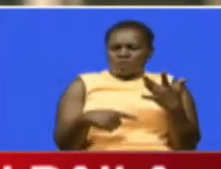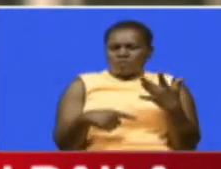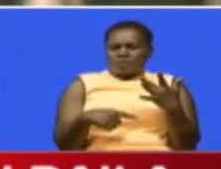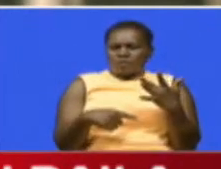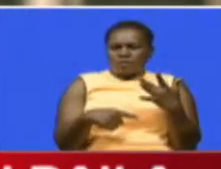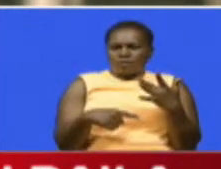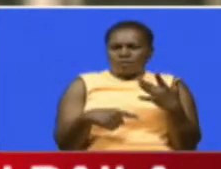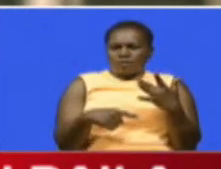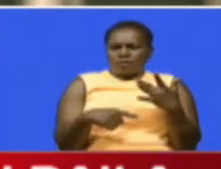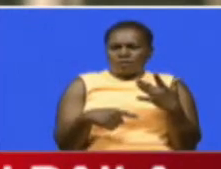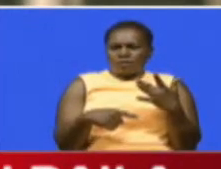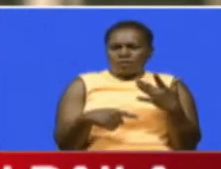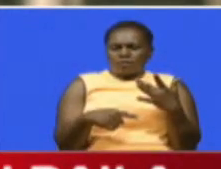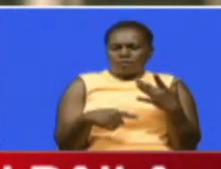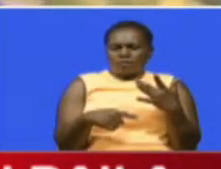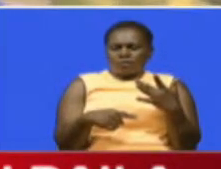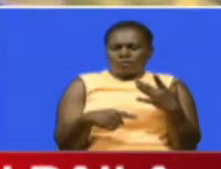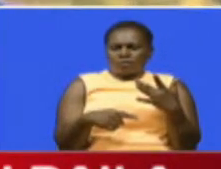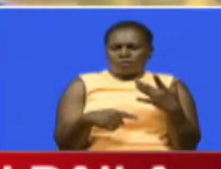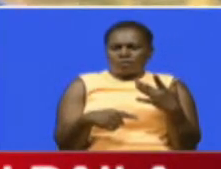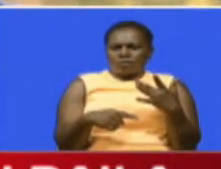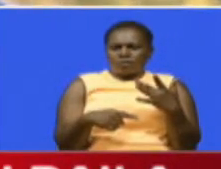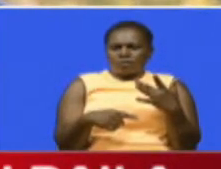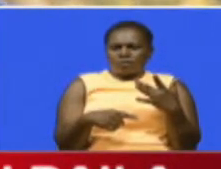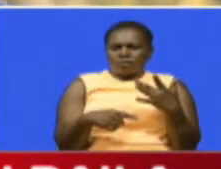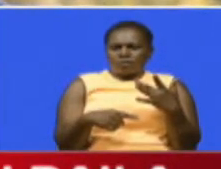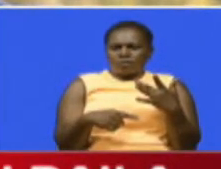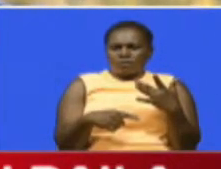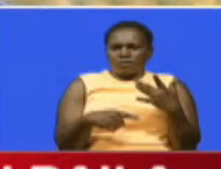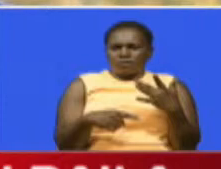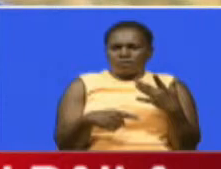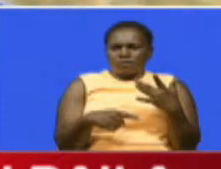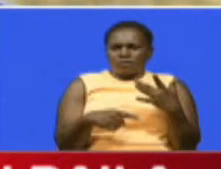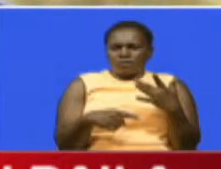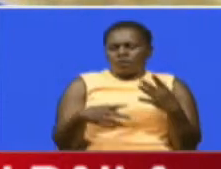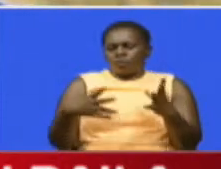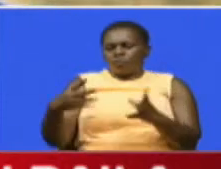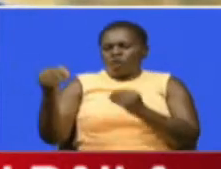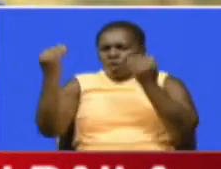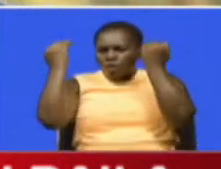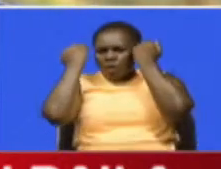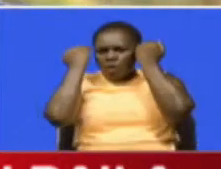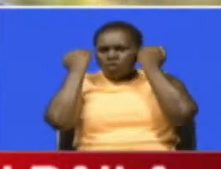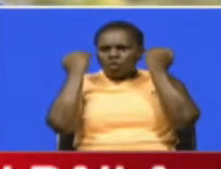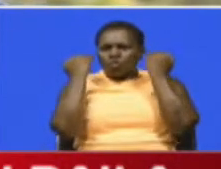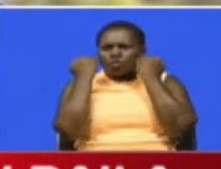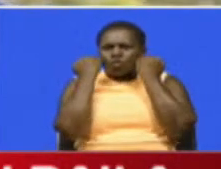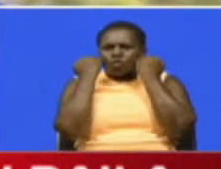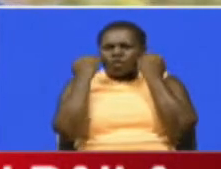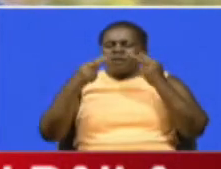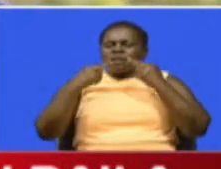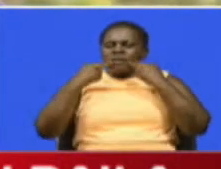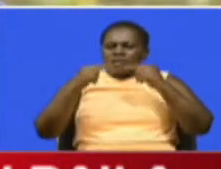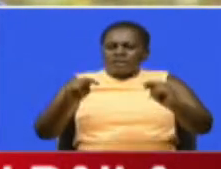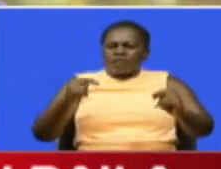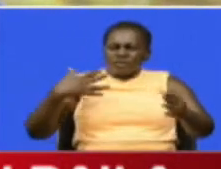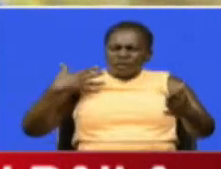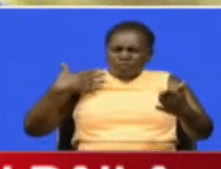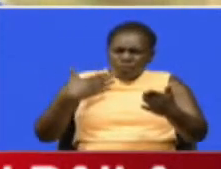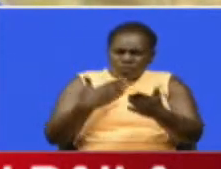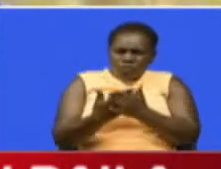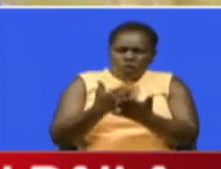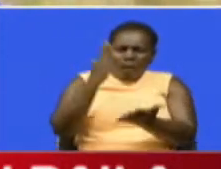saying that if you're charged in court, you're still innocent until proved